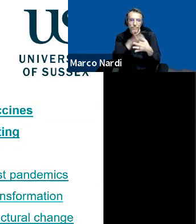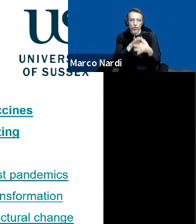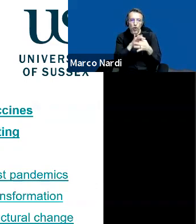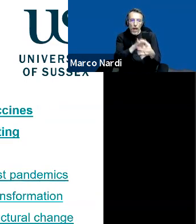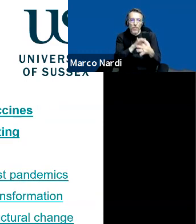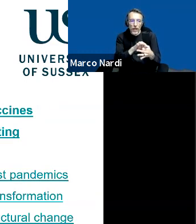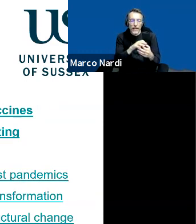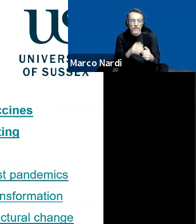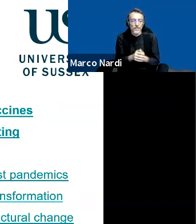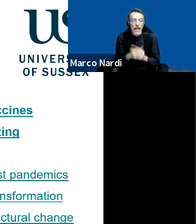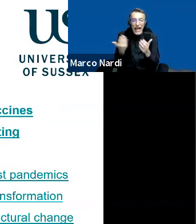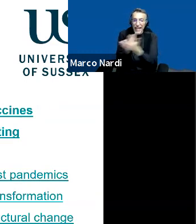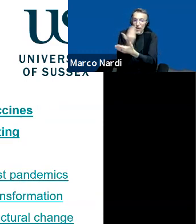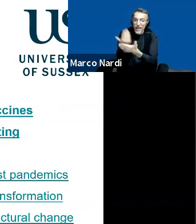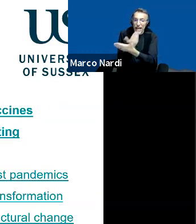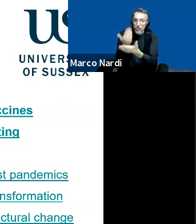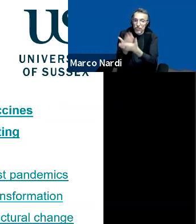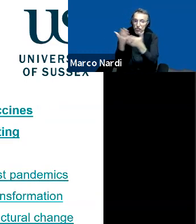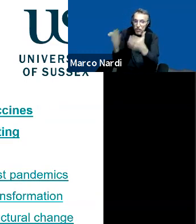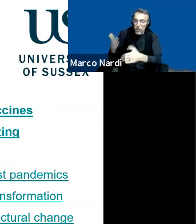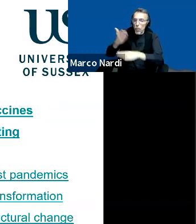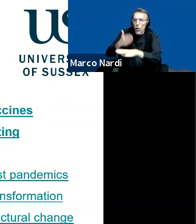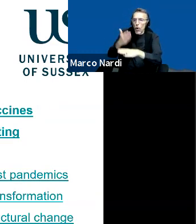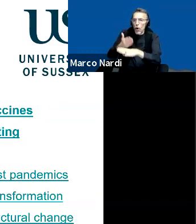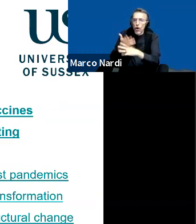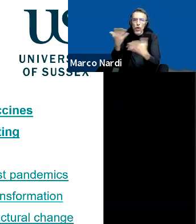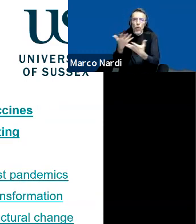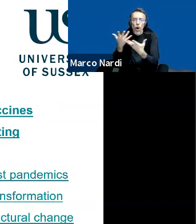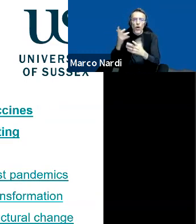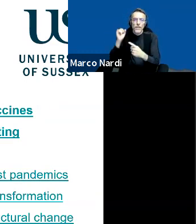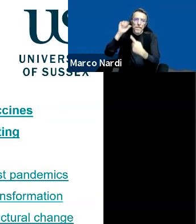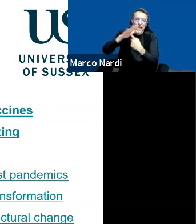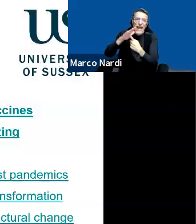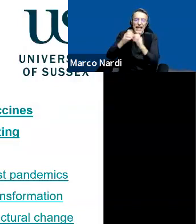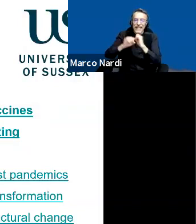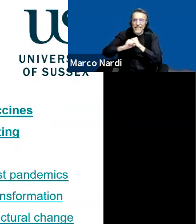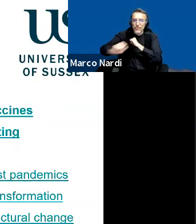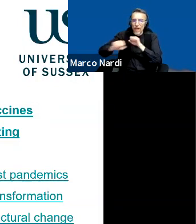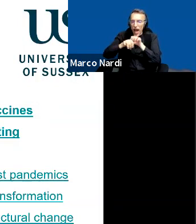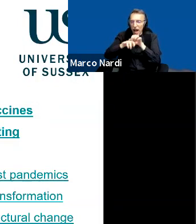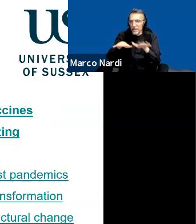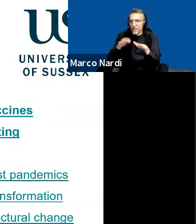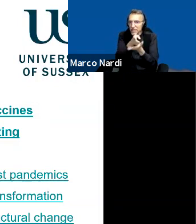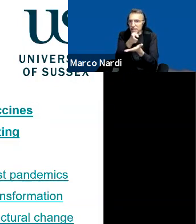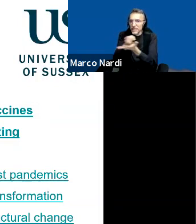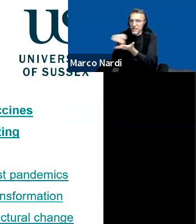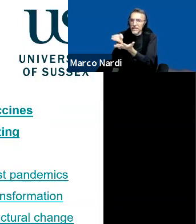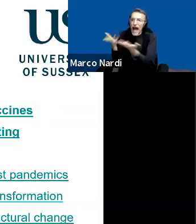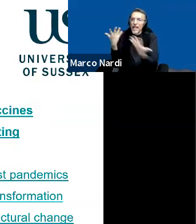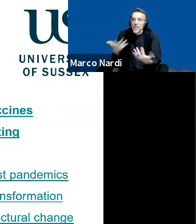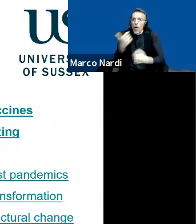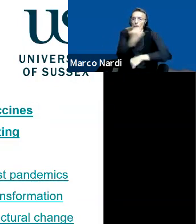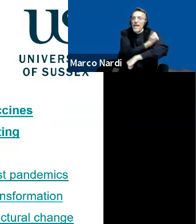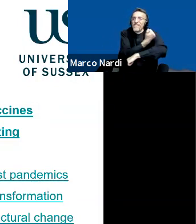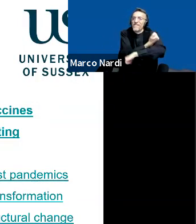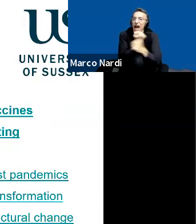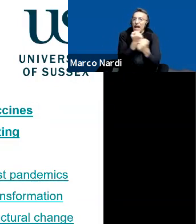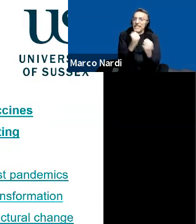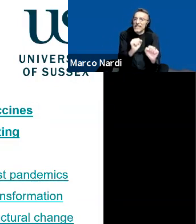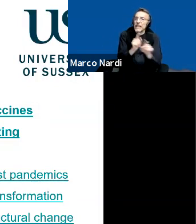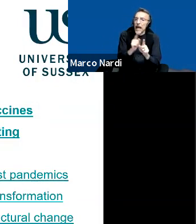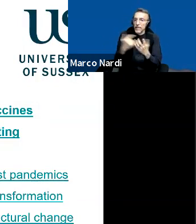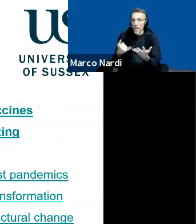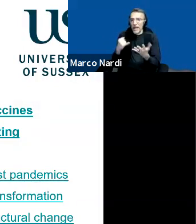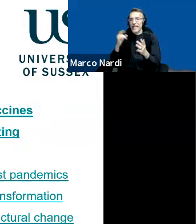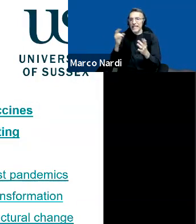innovation side, there's work going on some of the main strands much discussed at the moment. For instance, around vaccines, we're already doing work on serendipity.